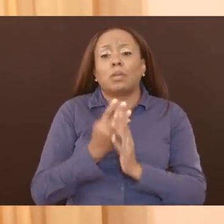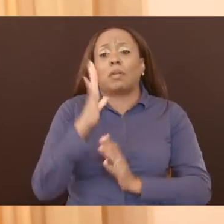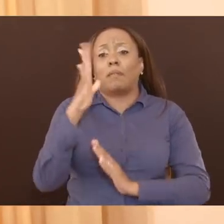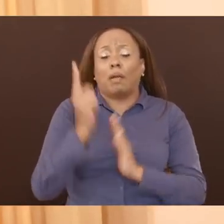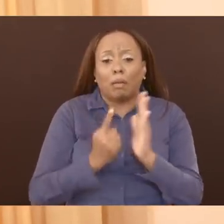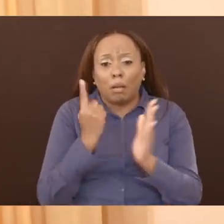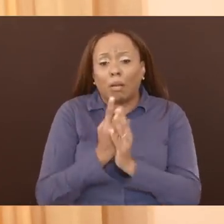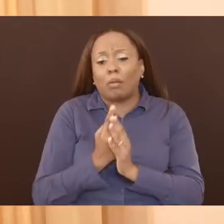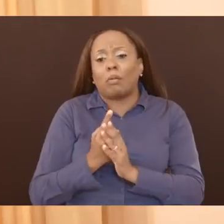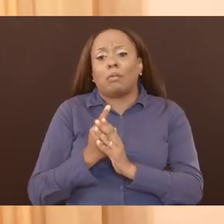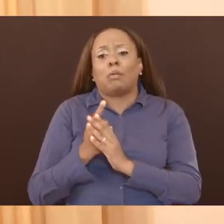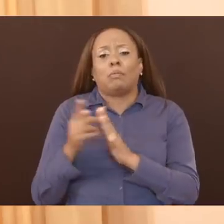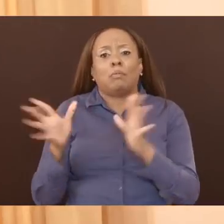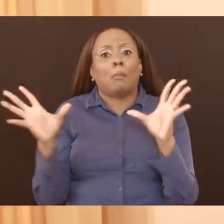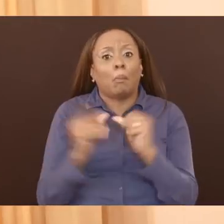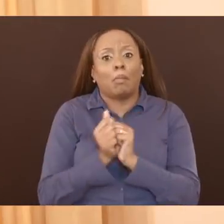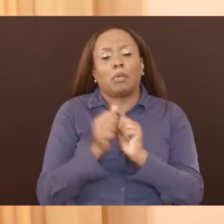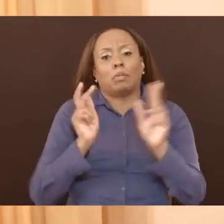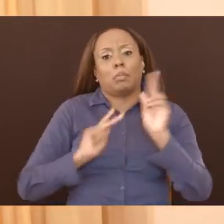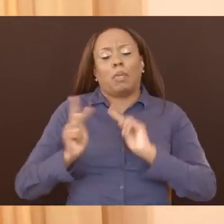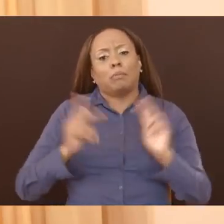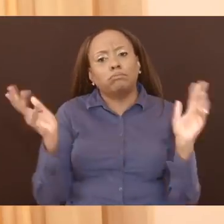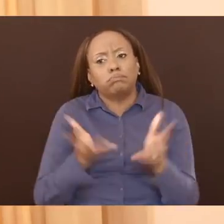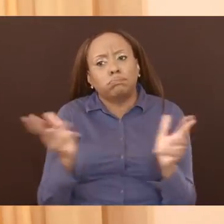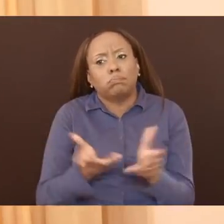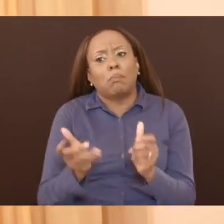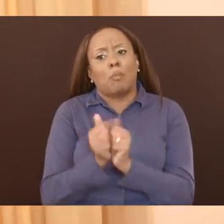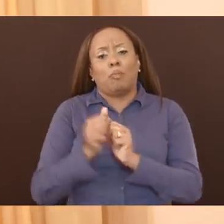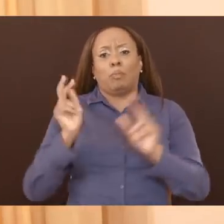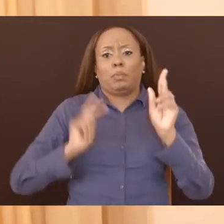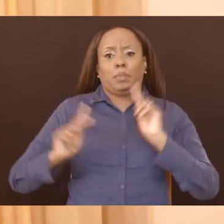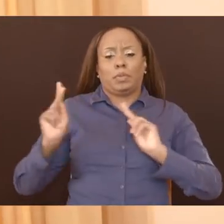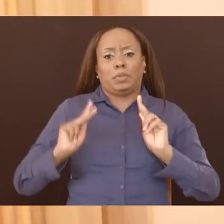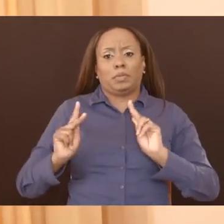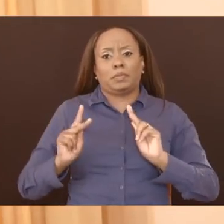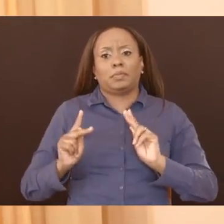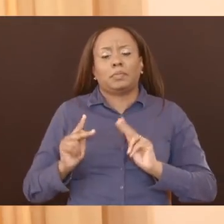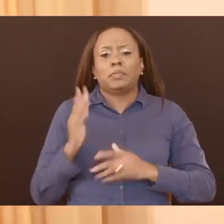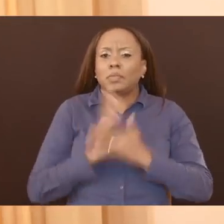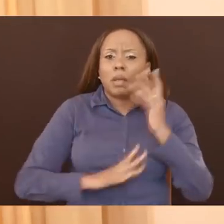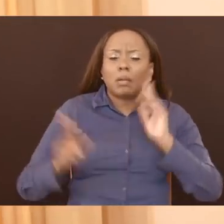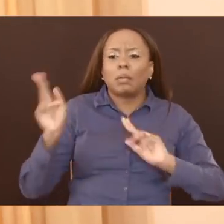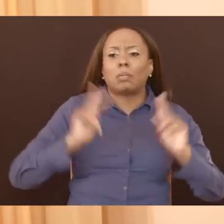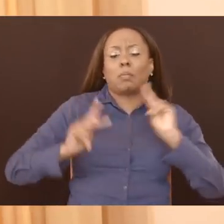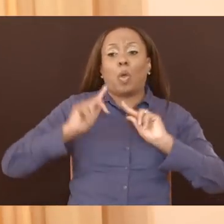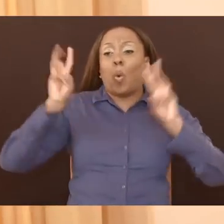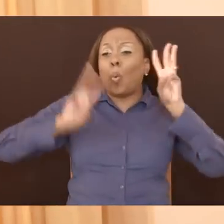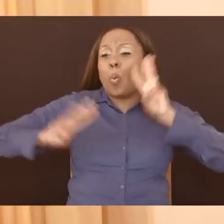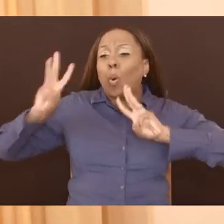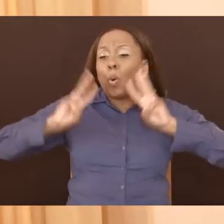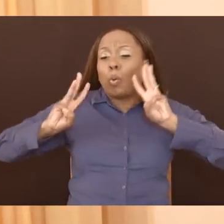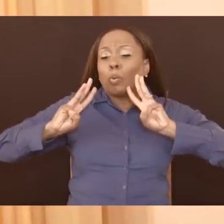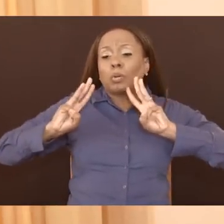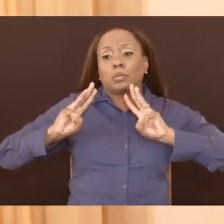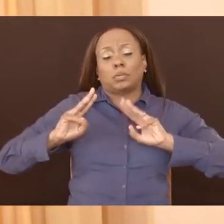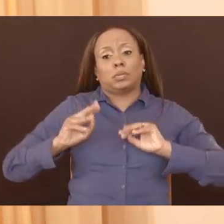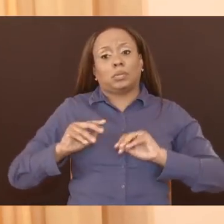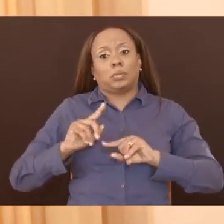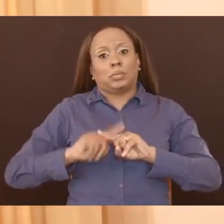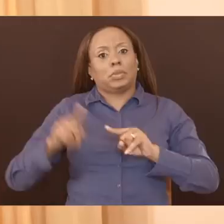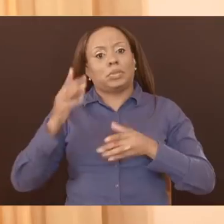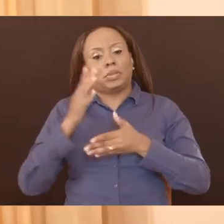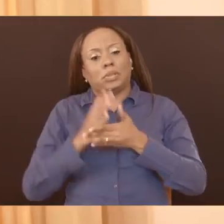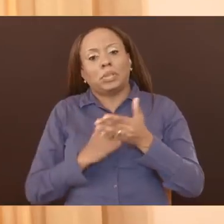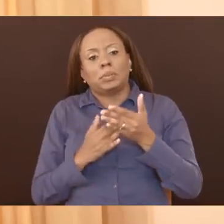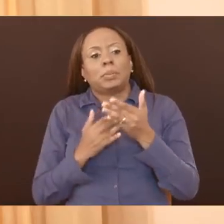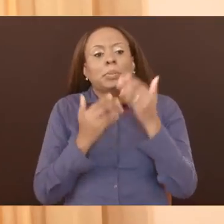with people and talking to people. And we recognize that there are some very legitimate concerns, but there are also some legitimate constraints.